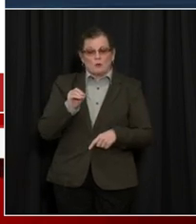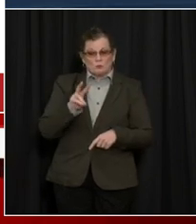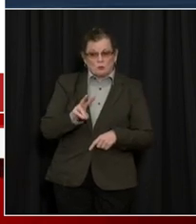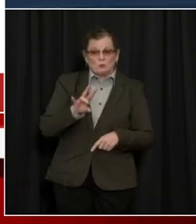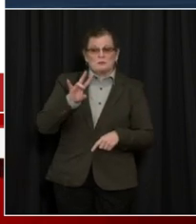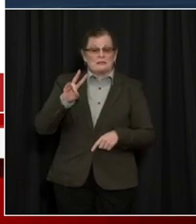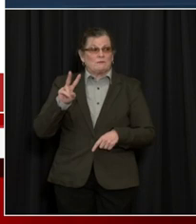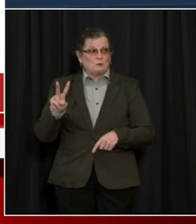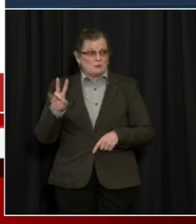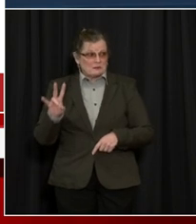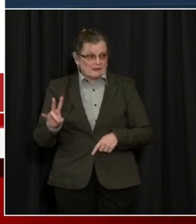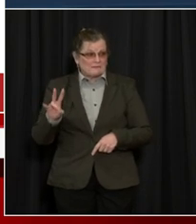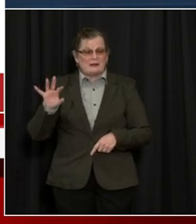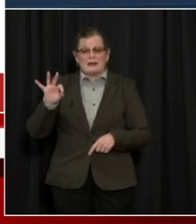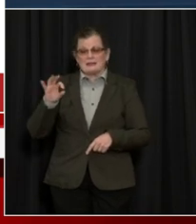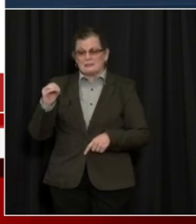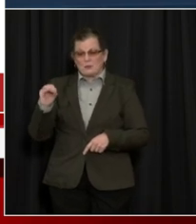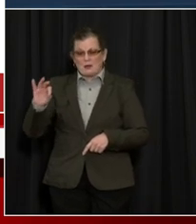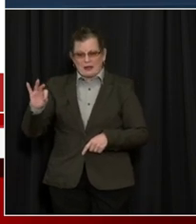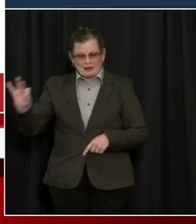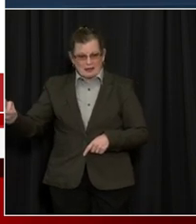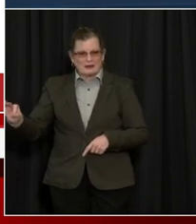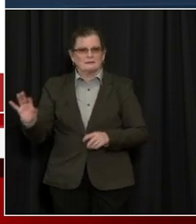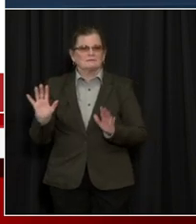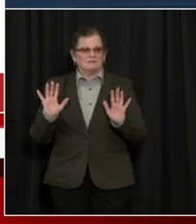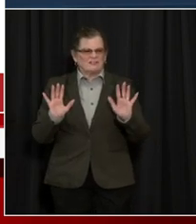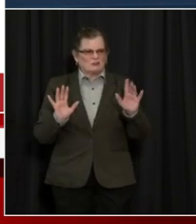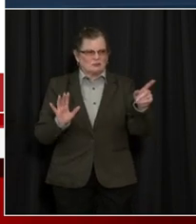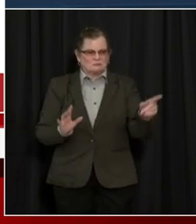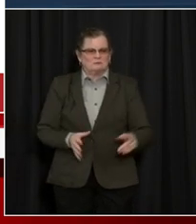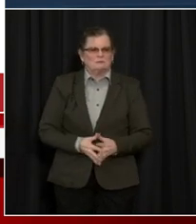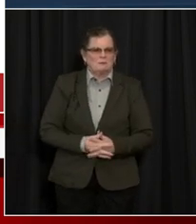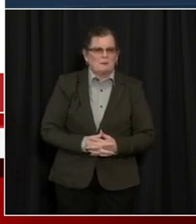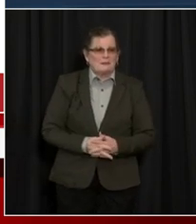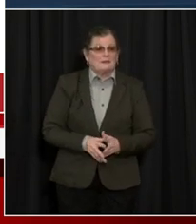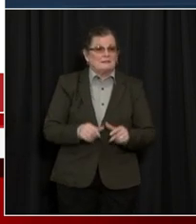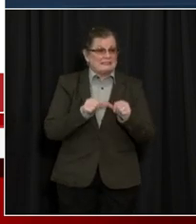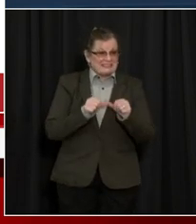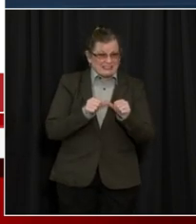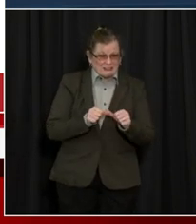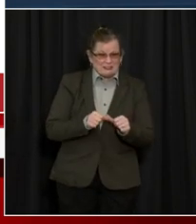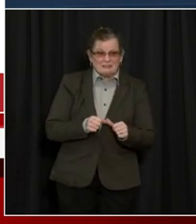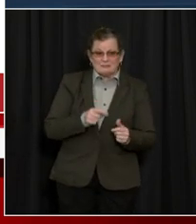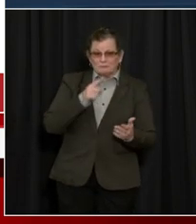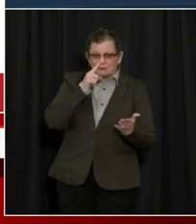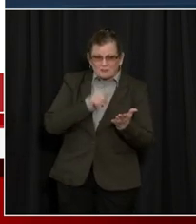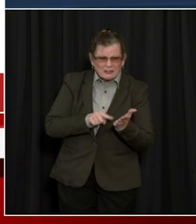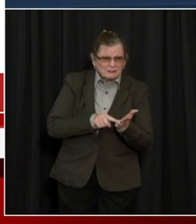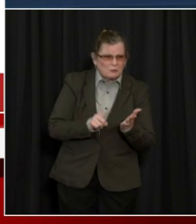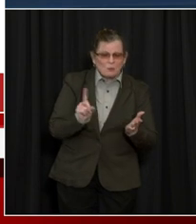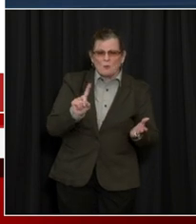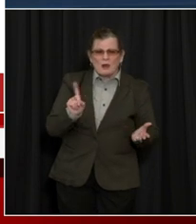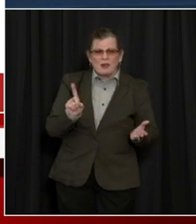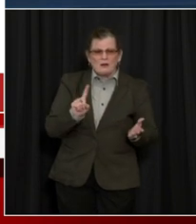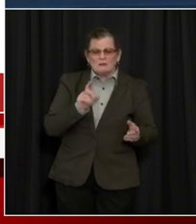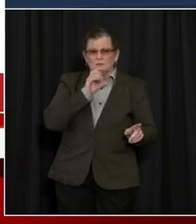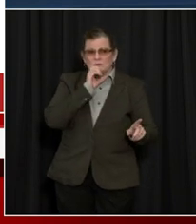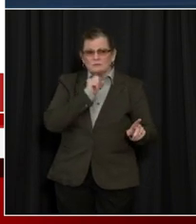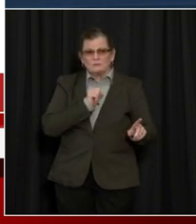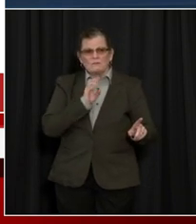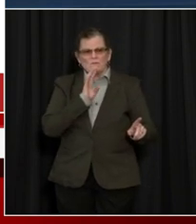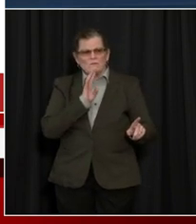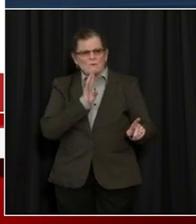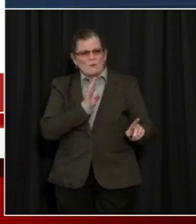choose. Lastly, we're continuing to investigate a case in which a 4-year-old little girl suffered a